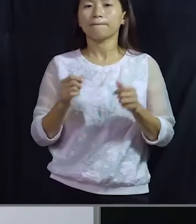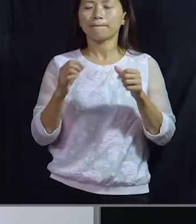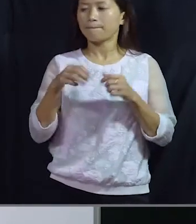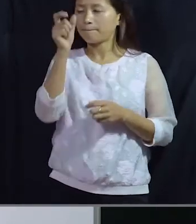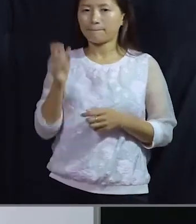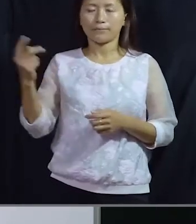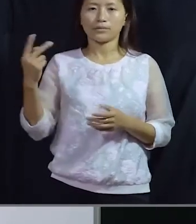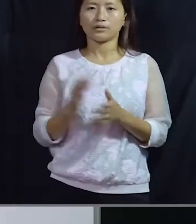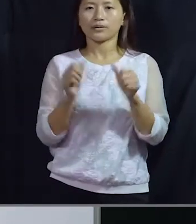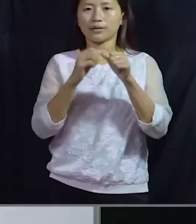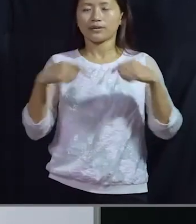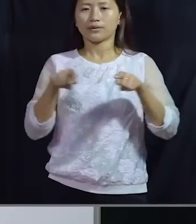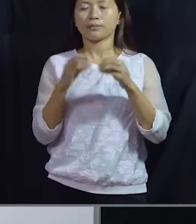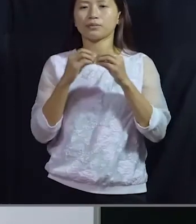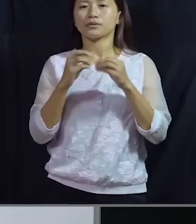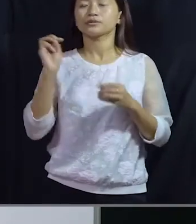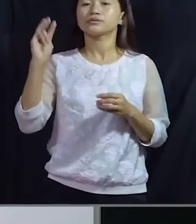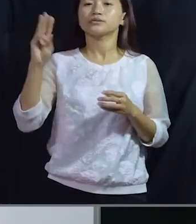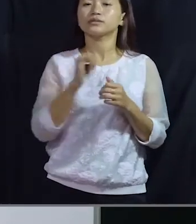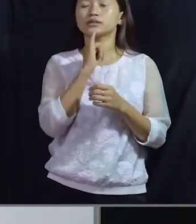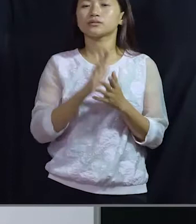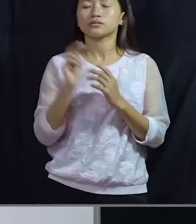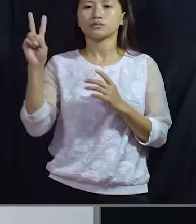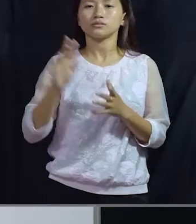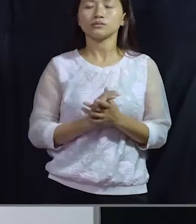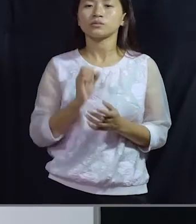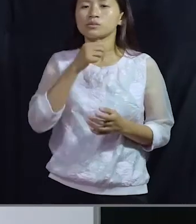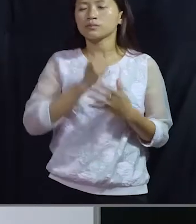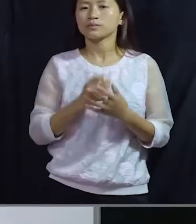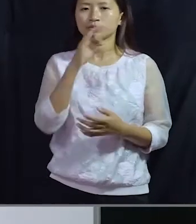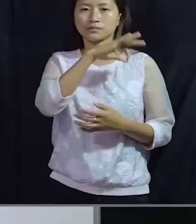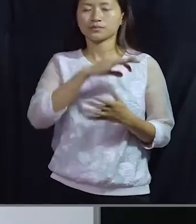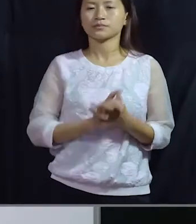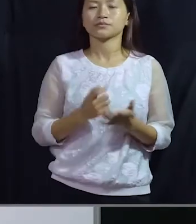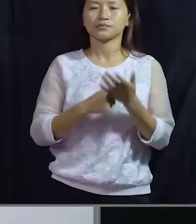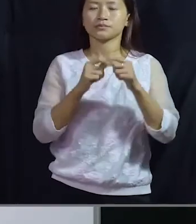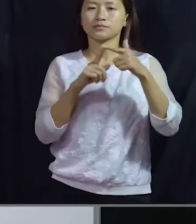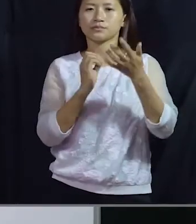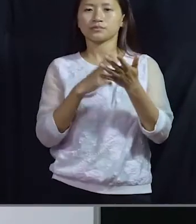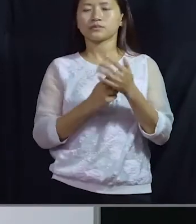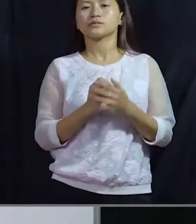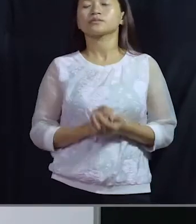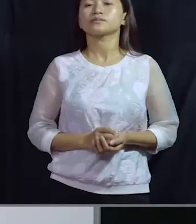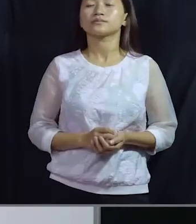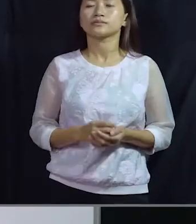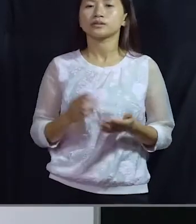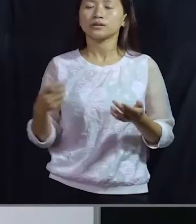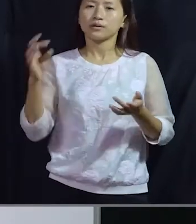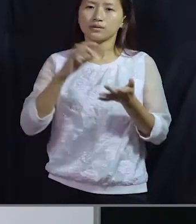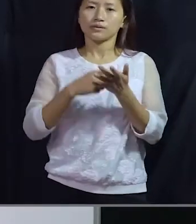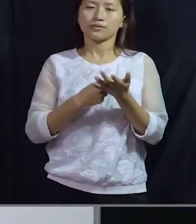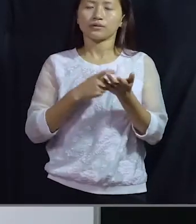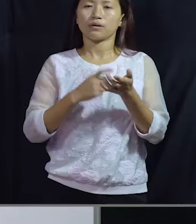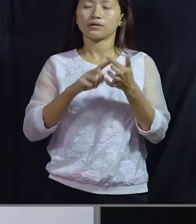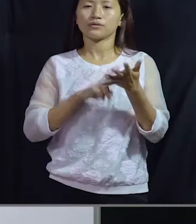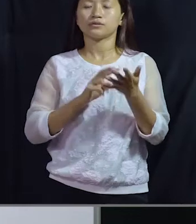B in the ratio of 3:2 in their old profit sharing ratio. So this is by revaluation account.